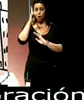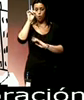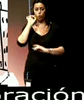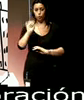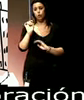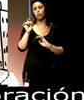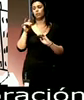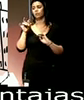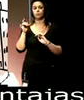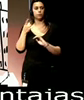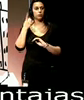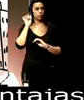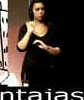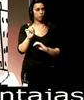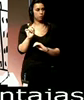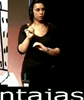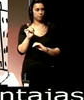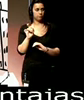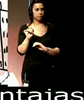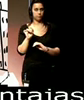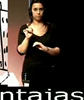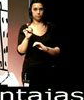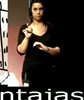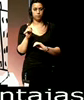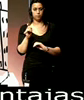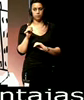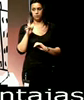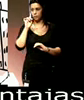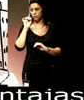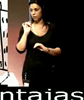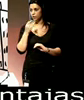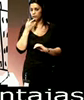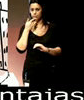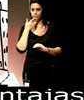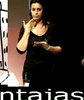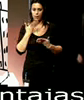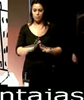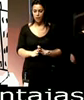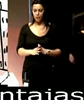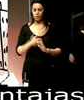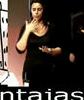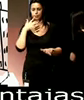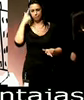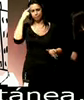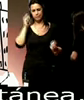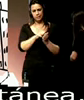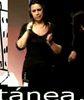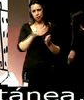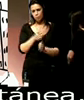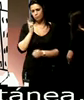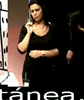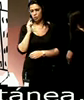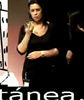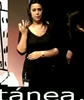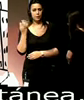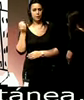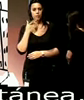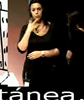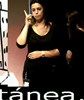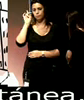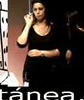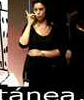far too dry. My son is far too clumsy. So they just have to hold the mobile phone there, and you get the instant and you get information